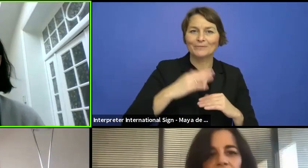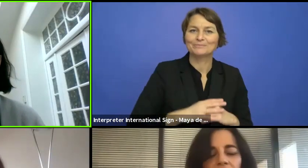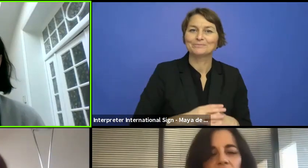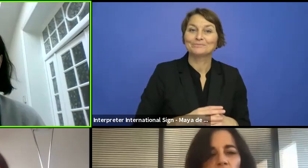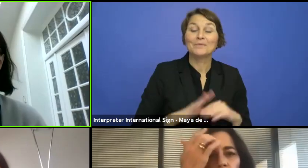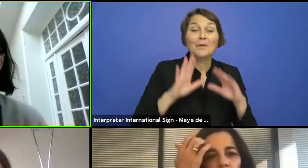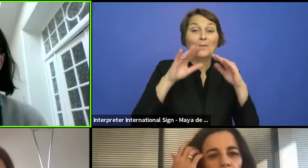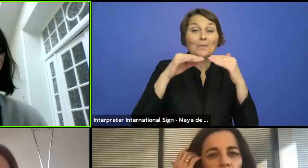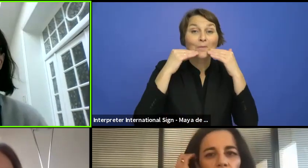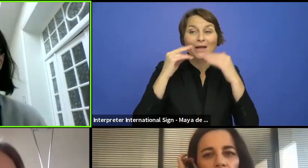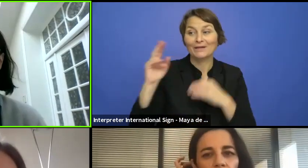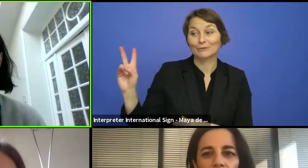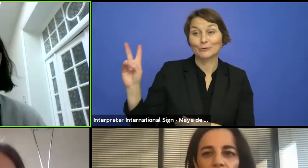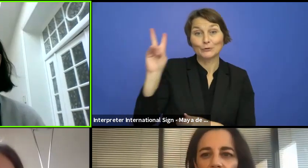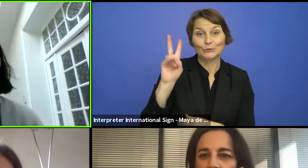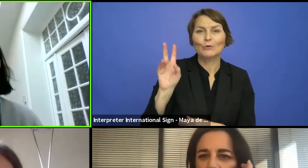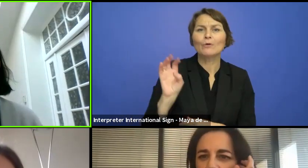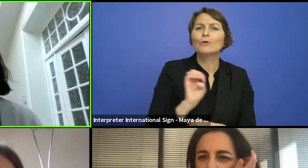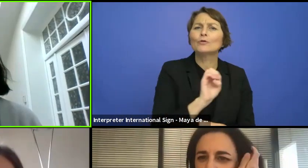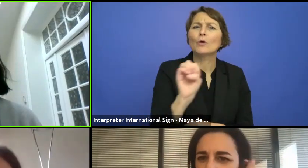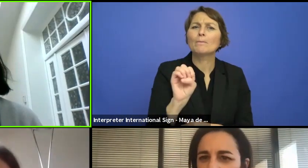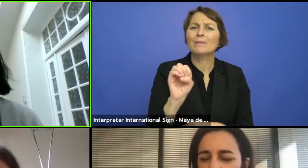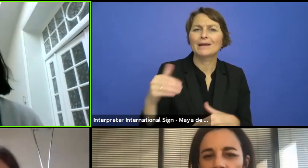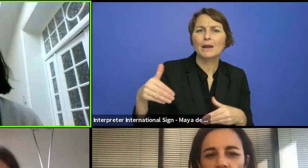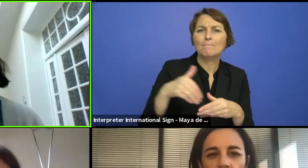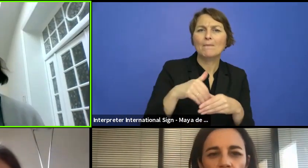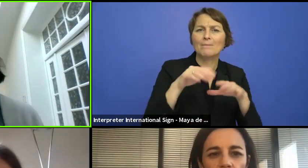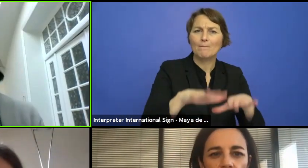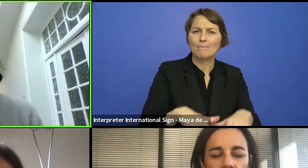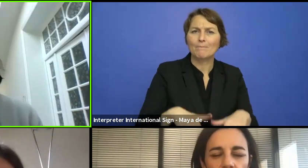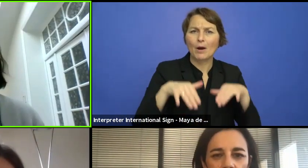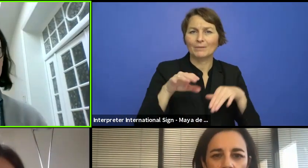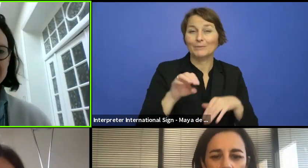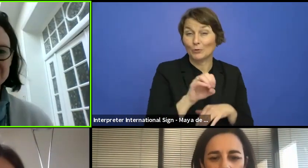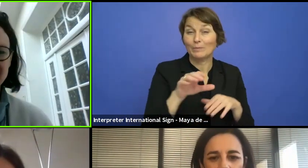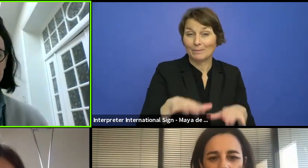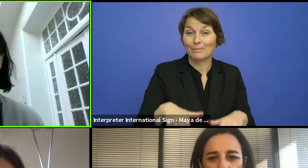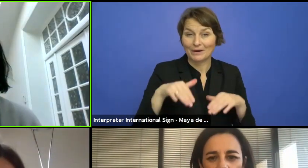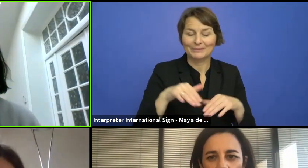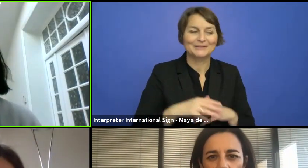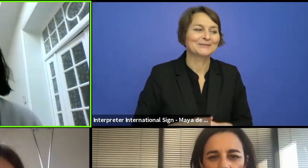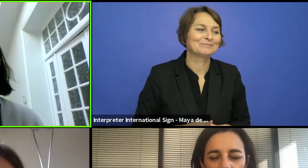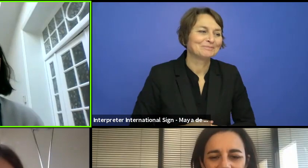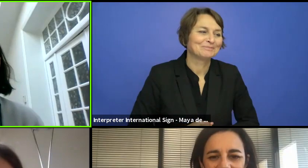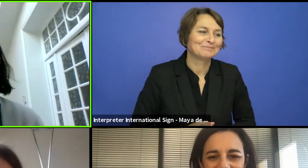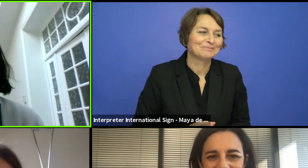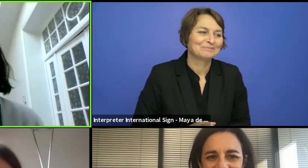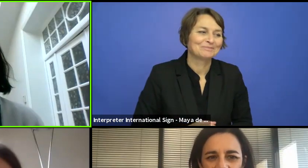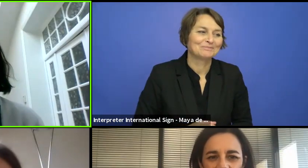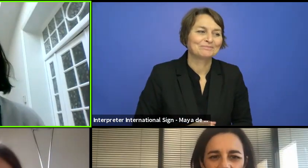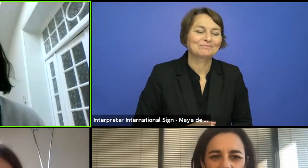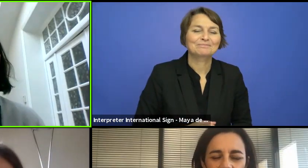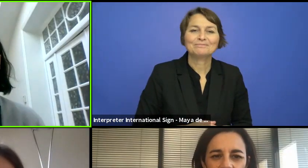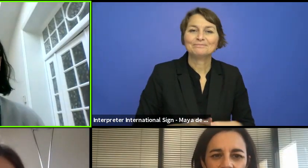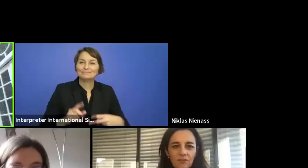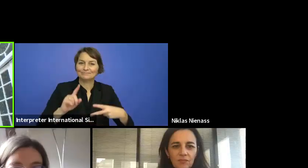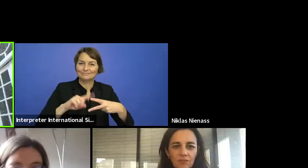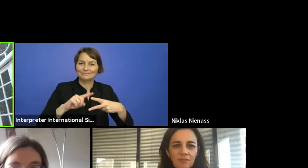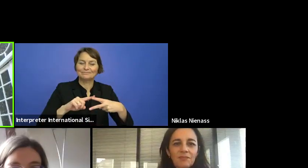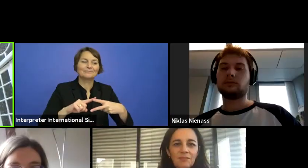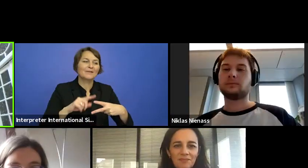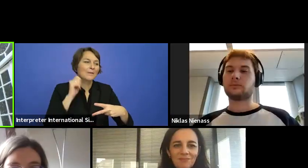two European members of the Parliament, members of the European Parliament, apologies, Madame